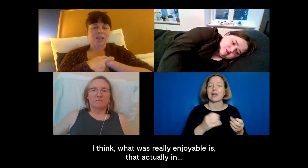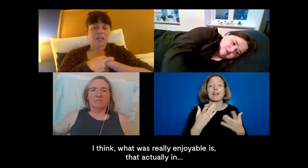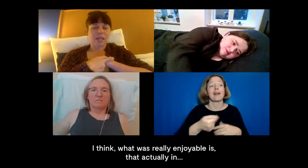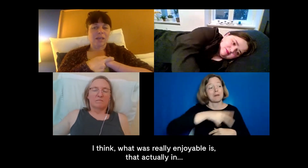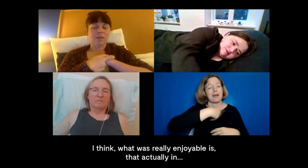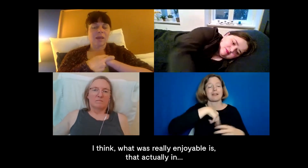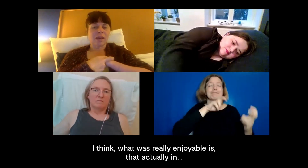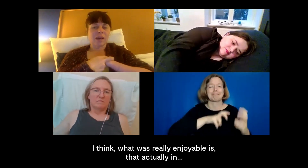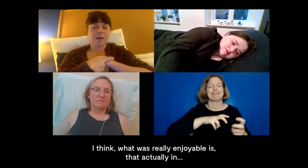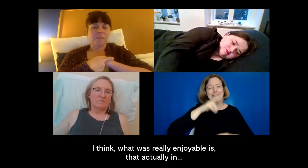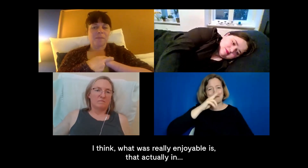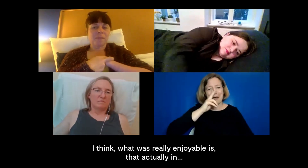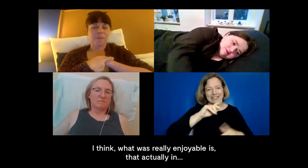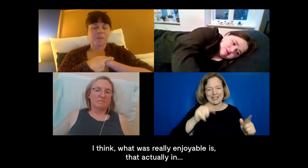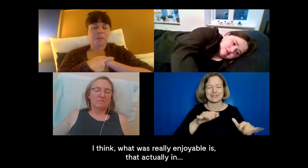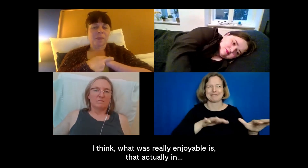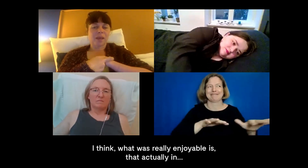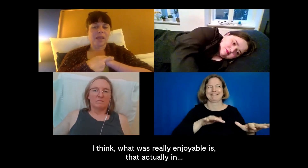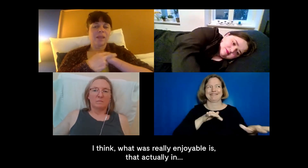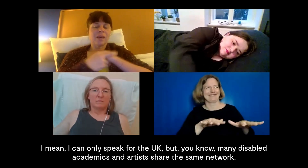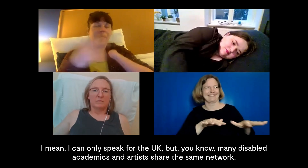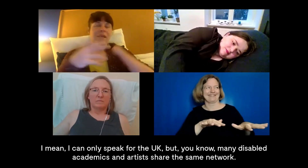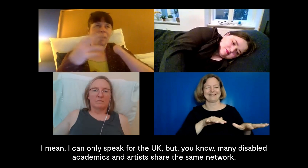that actually,